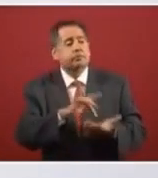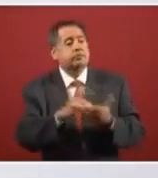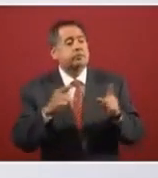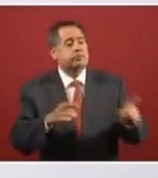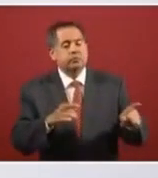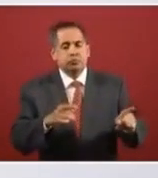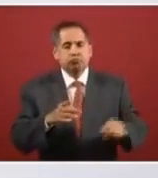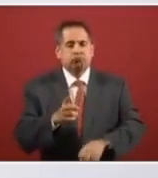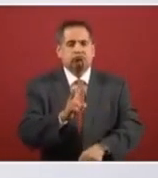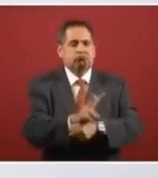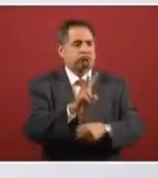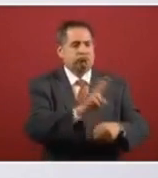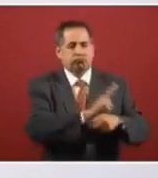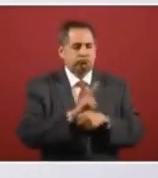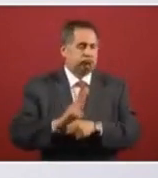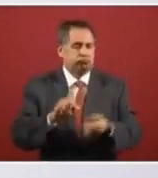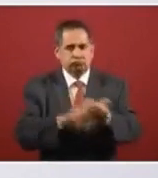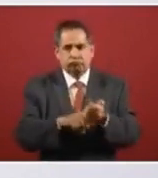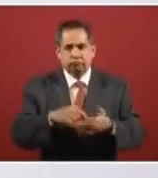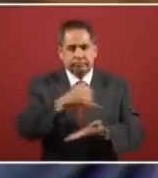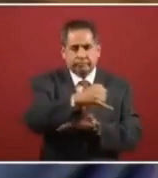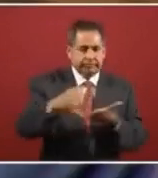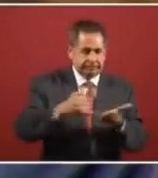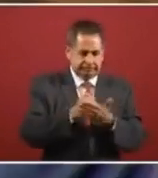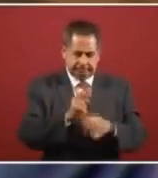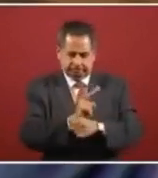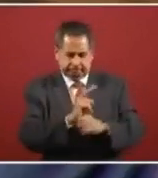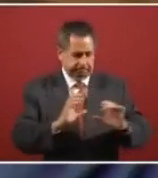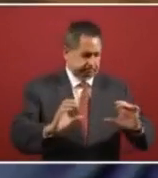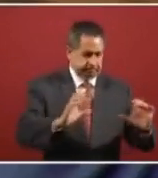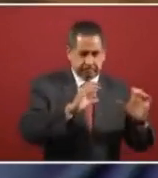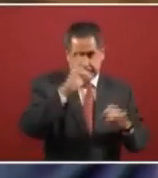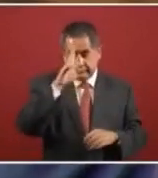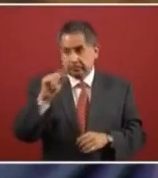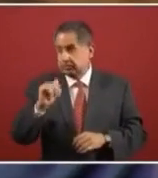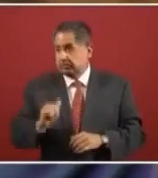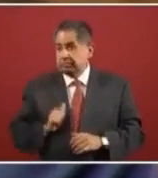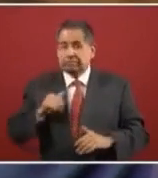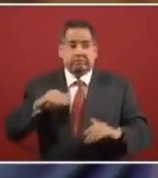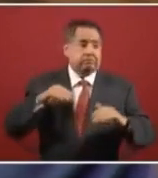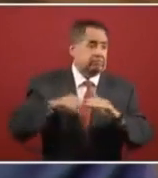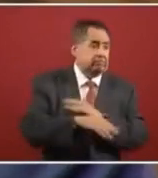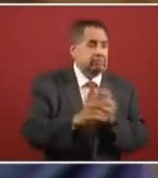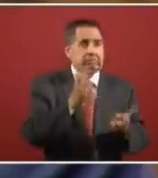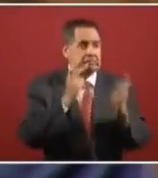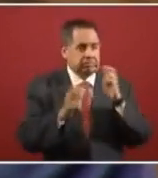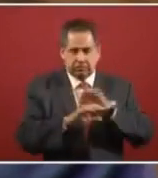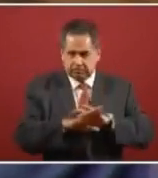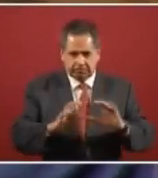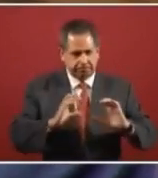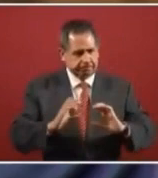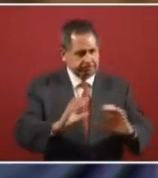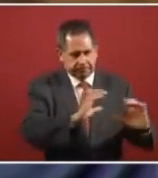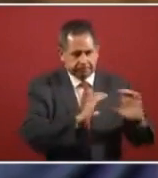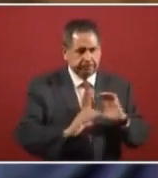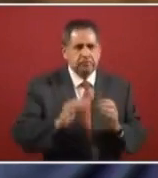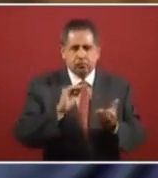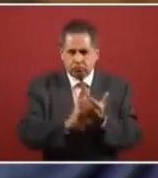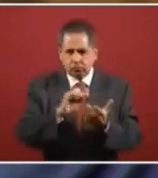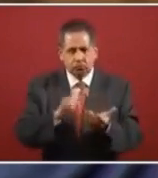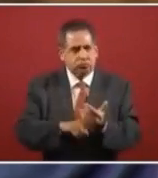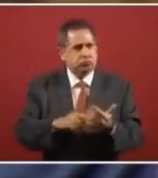appreciation for the custodian that has to do with the island so that they're not being